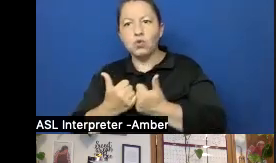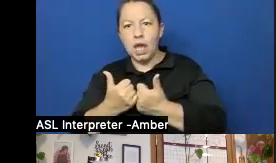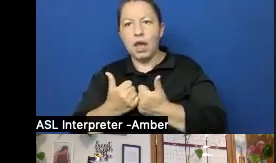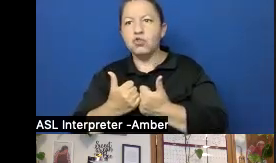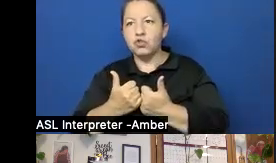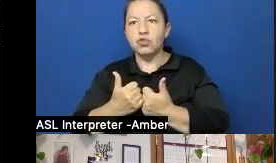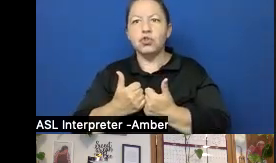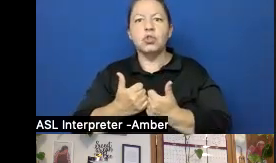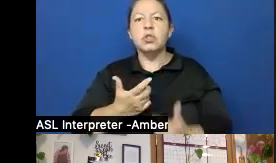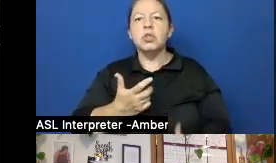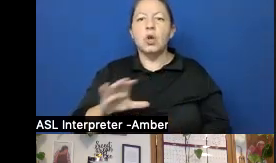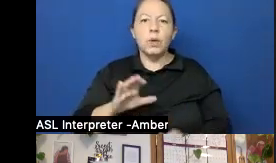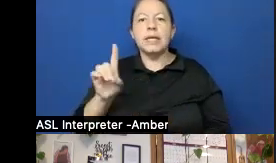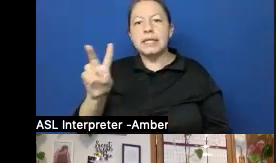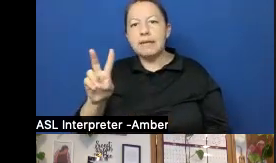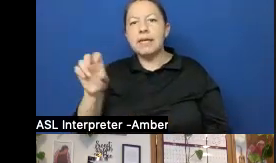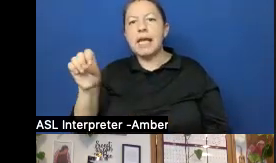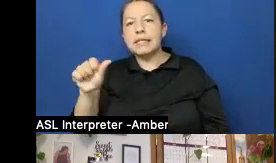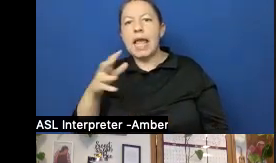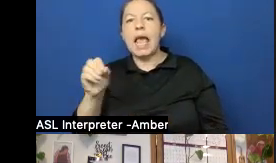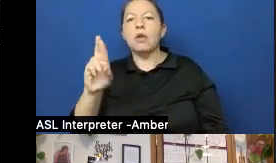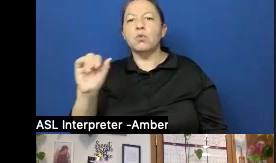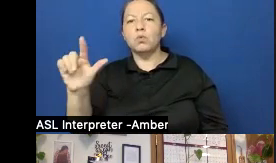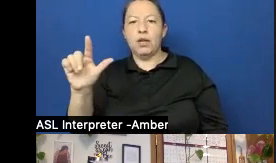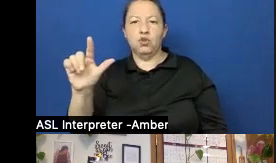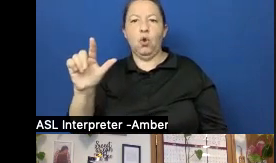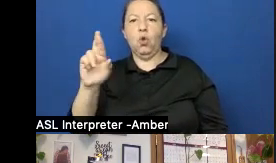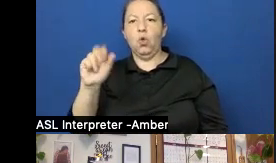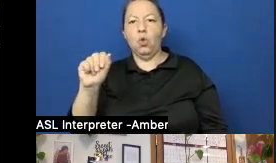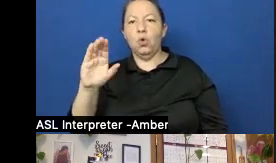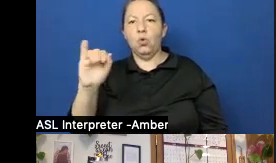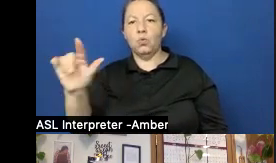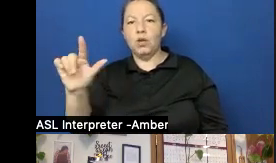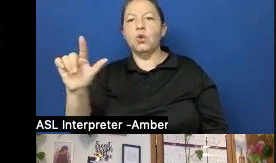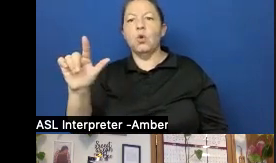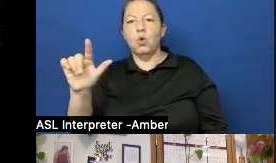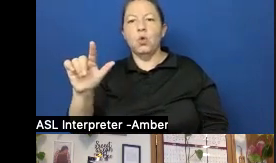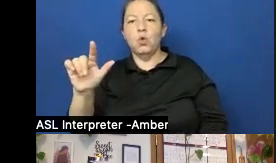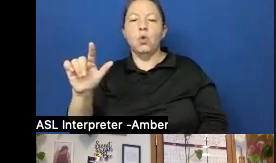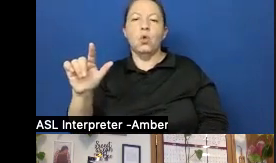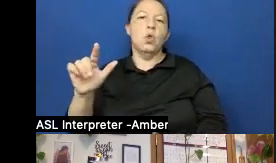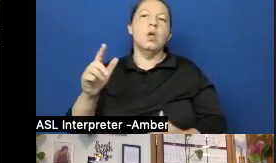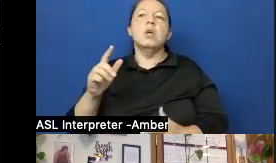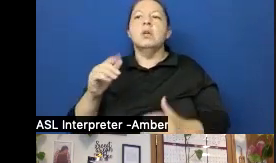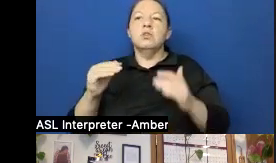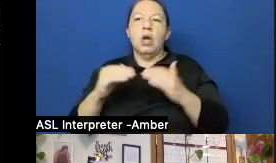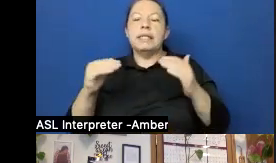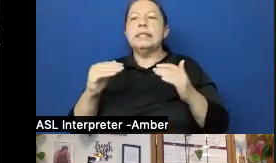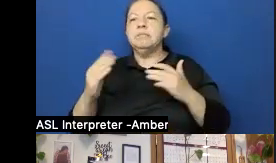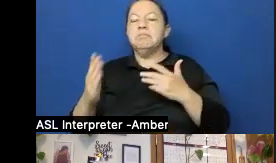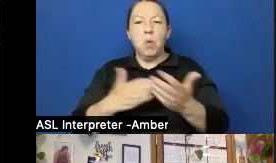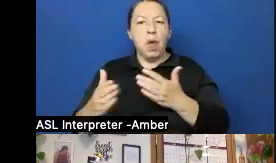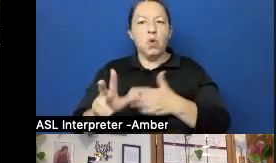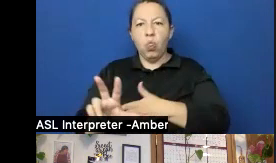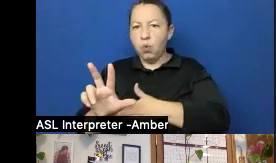did DV&SA and racial justice. And I remember it was like 3 a.m, and